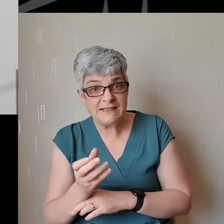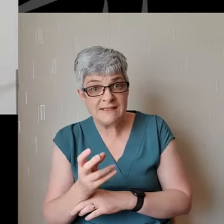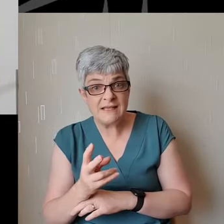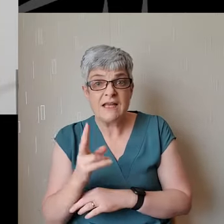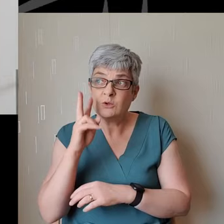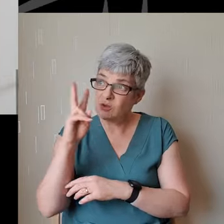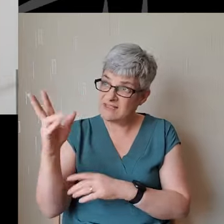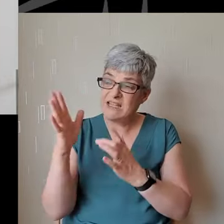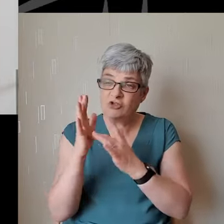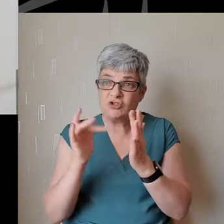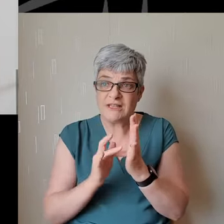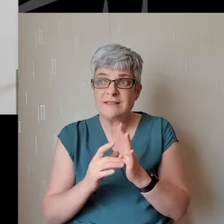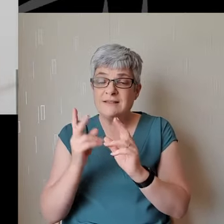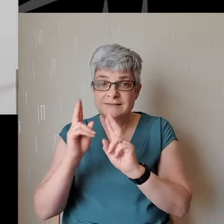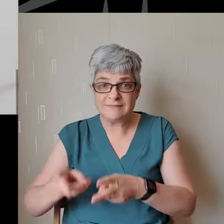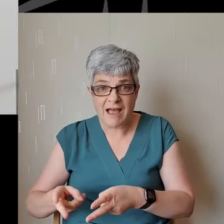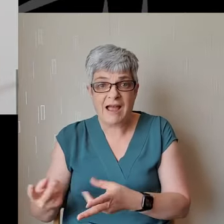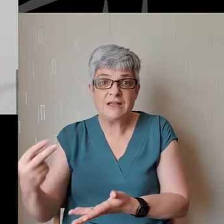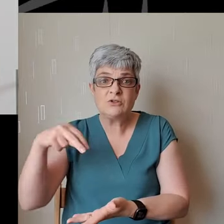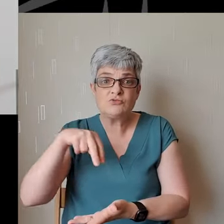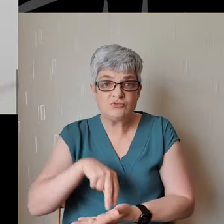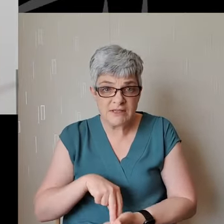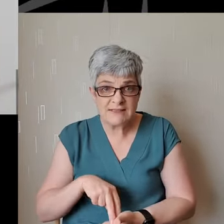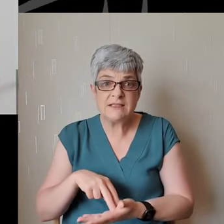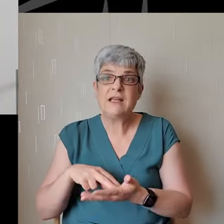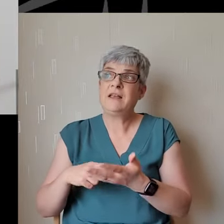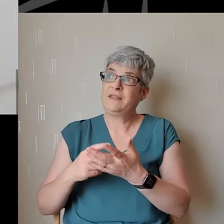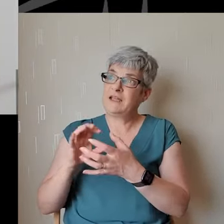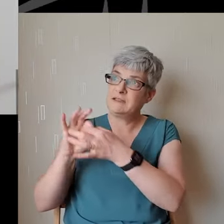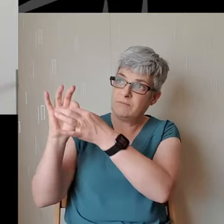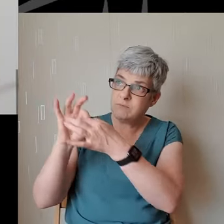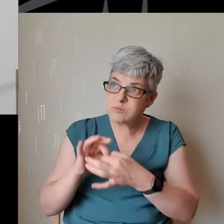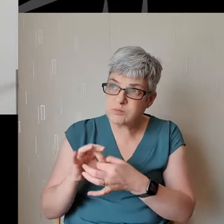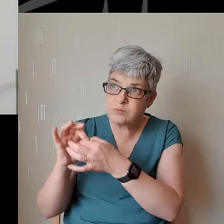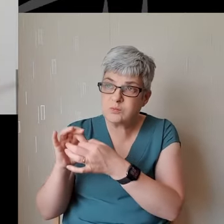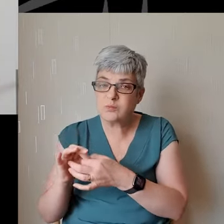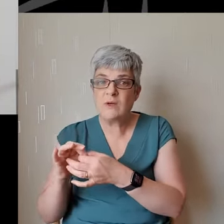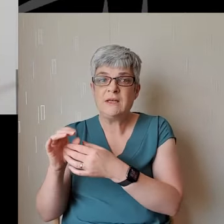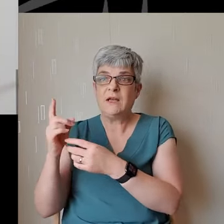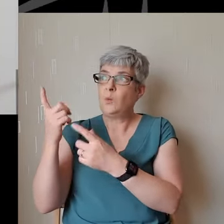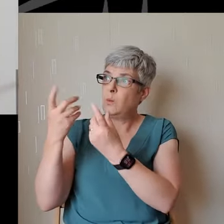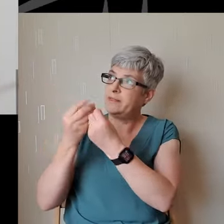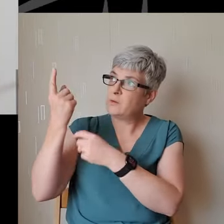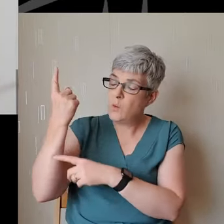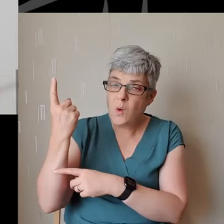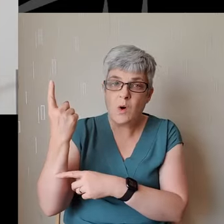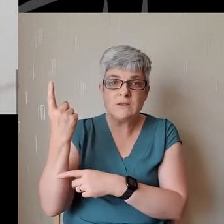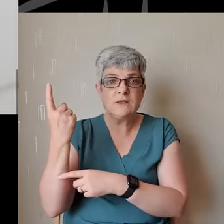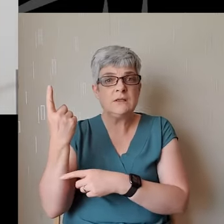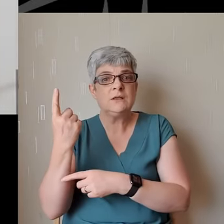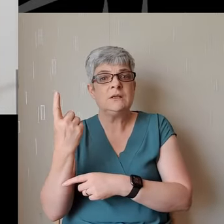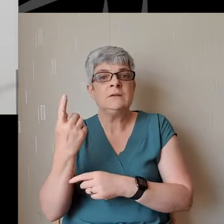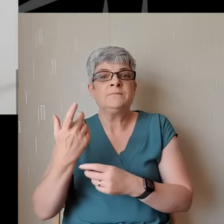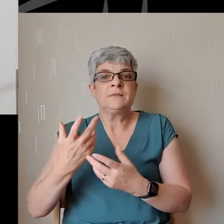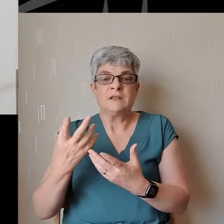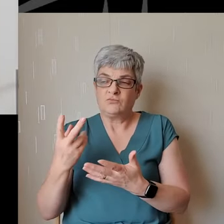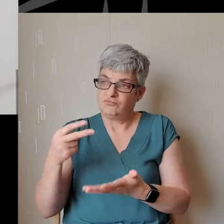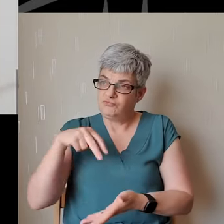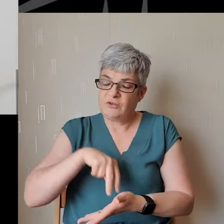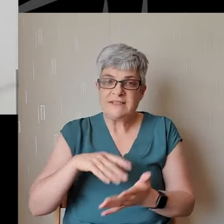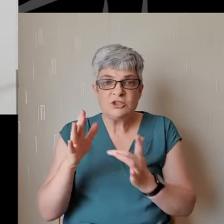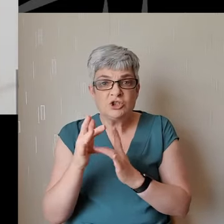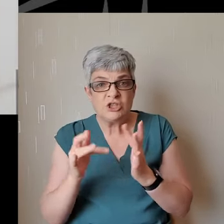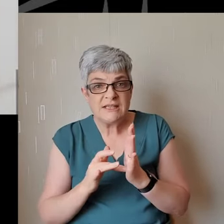has died and has risen, that Jesus is reigning for us, that the risen Jesus is interceding for us, seeing that the risen Jesus